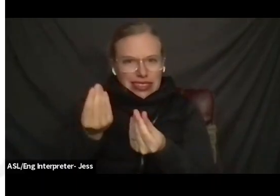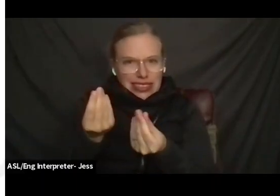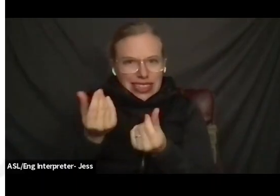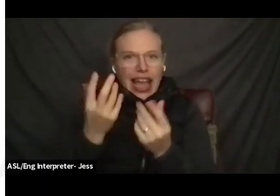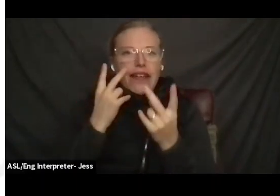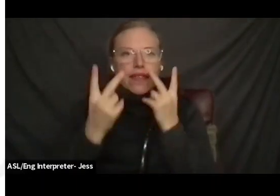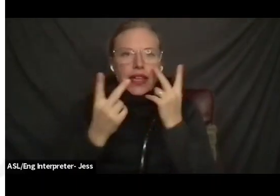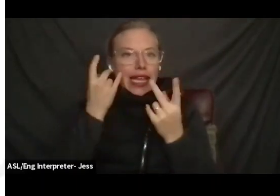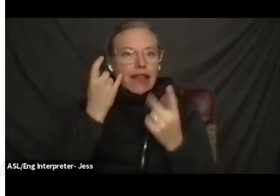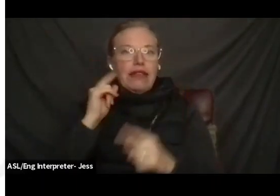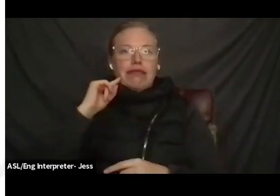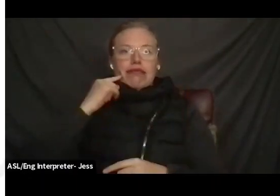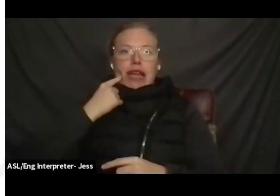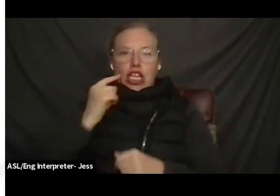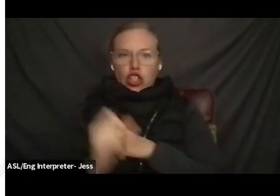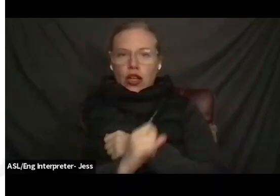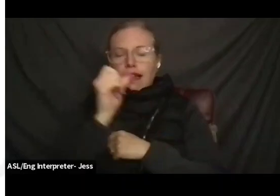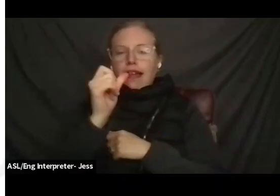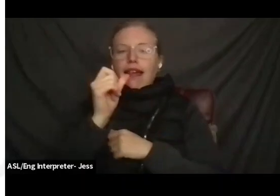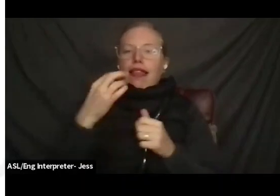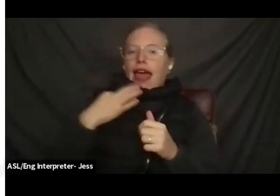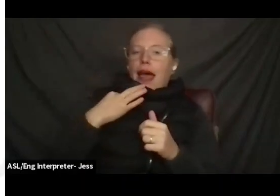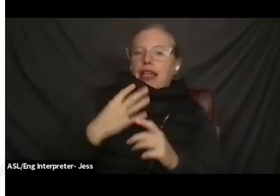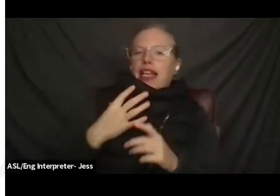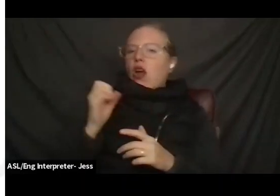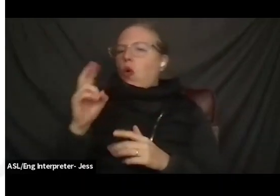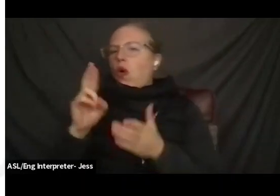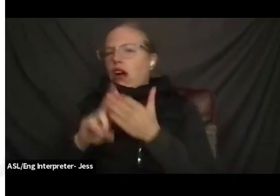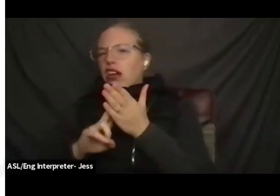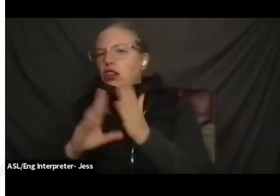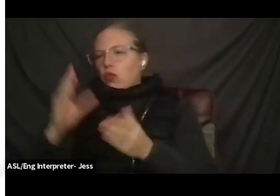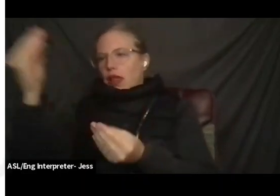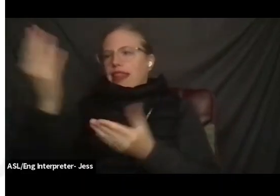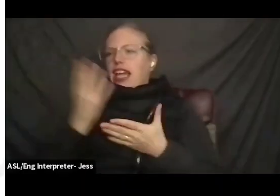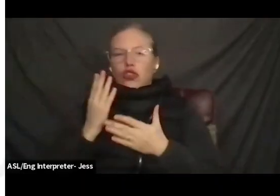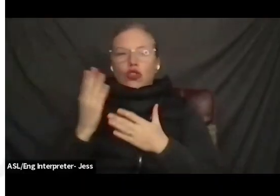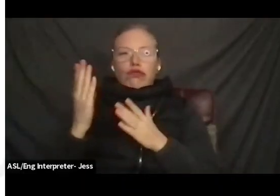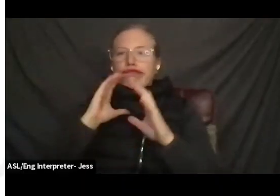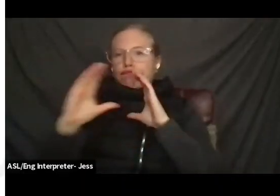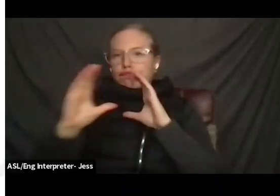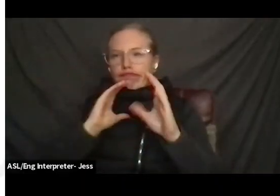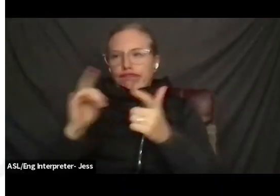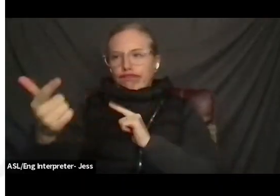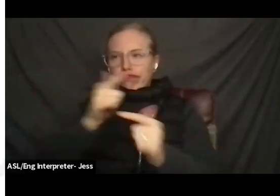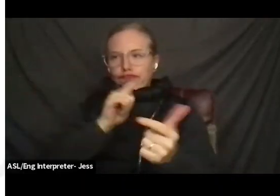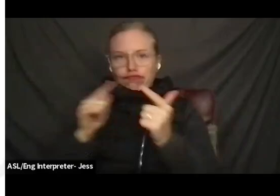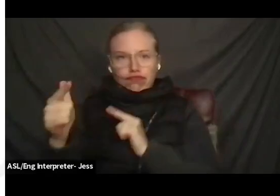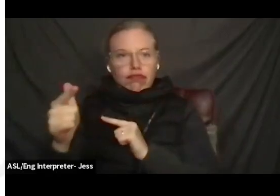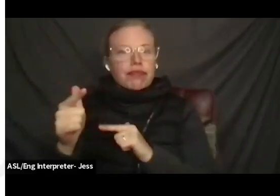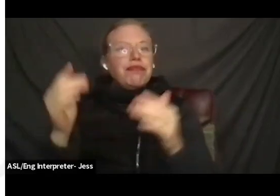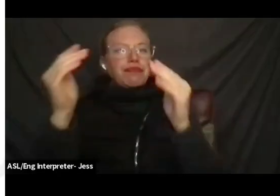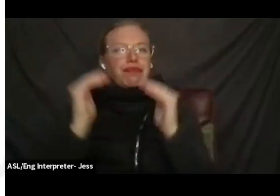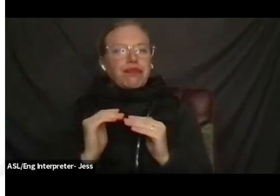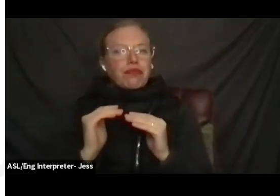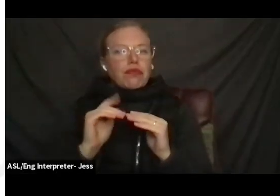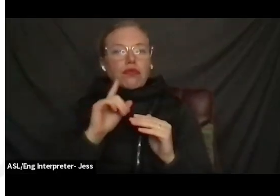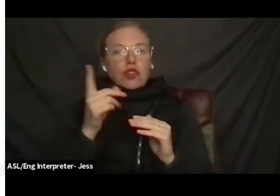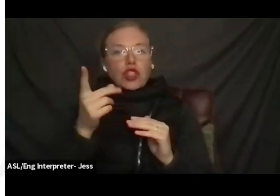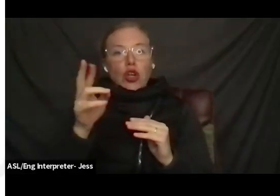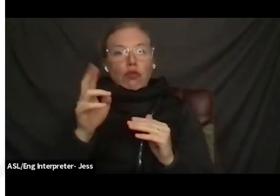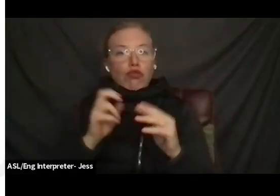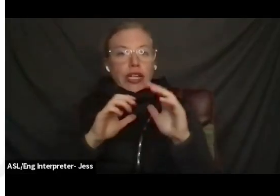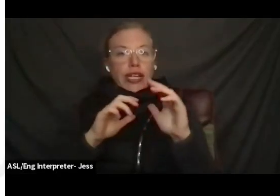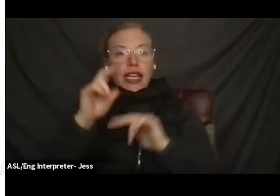major hazard, the applicant or the contractor will usually let us know. And then there are